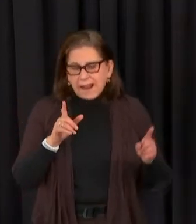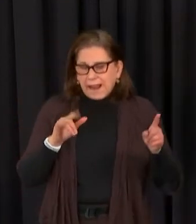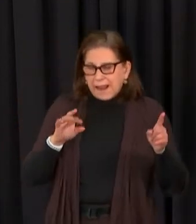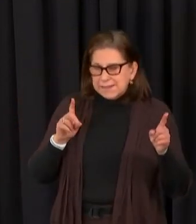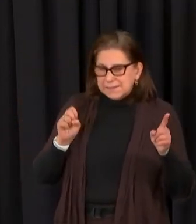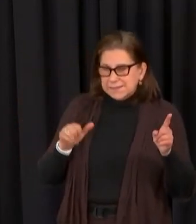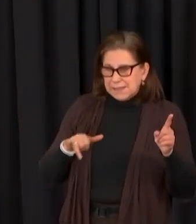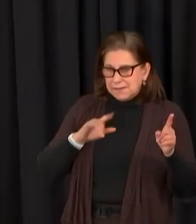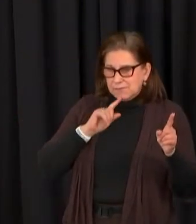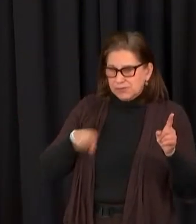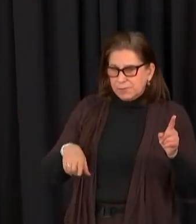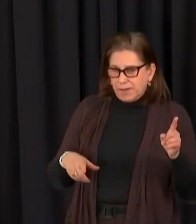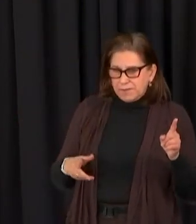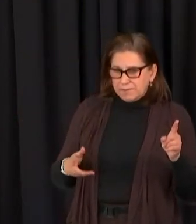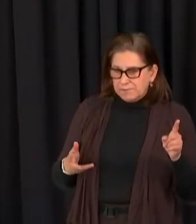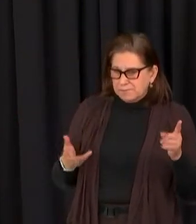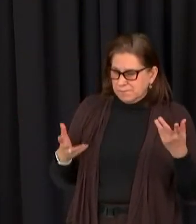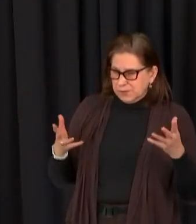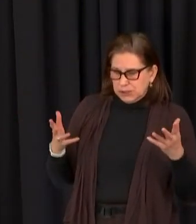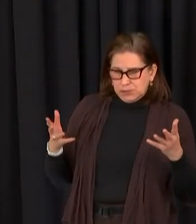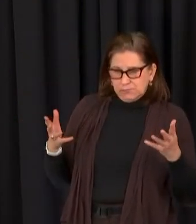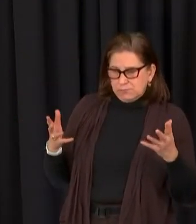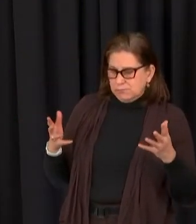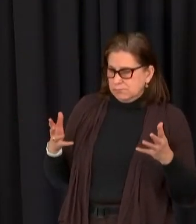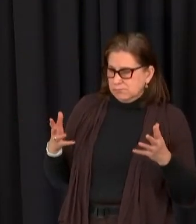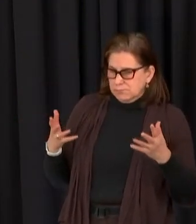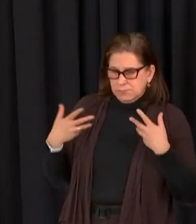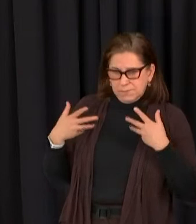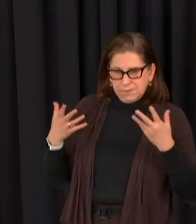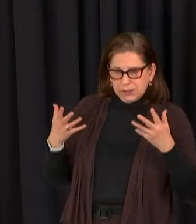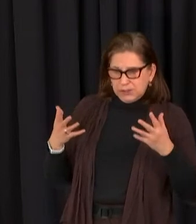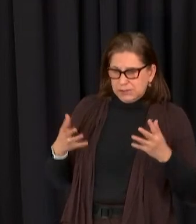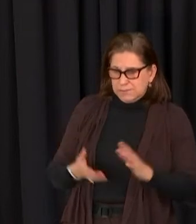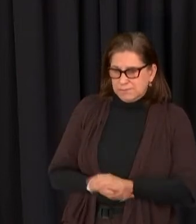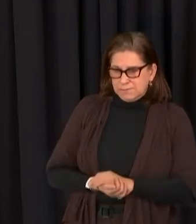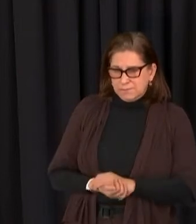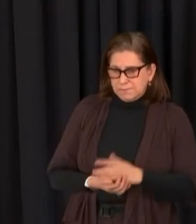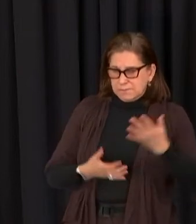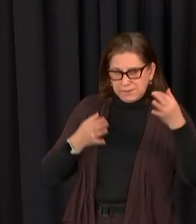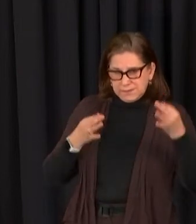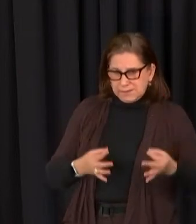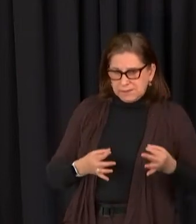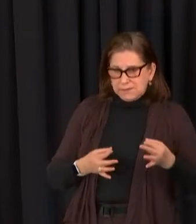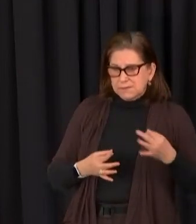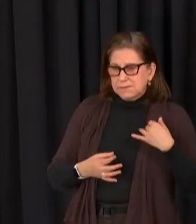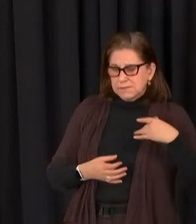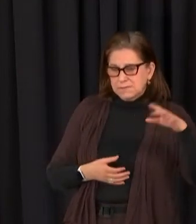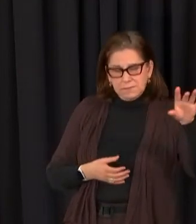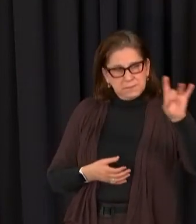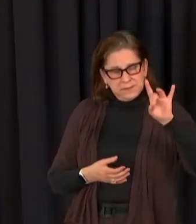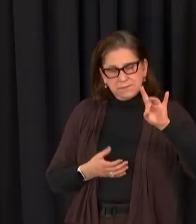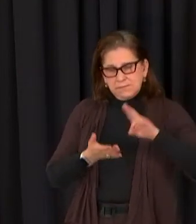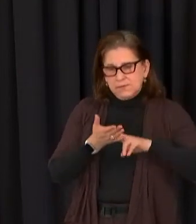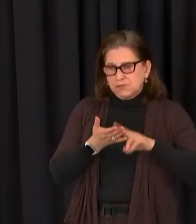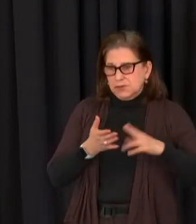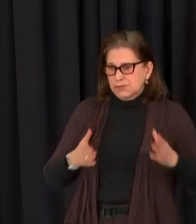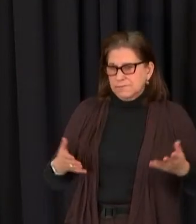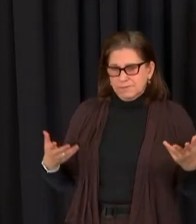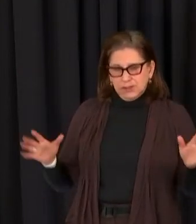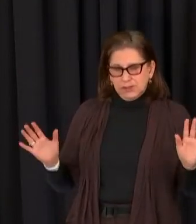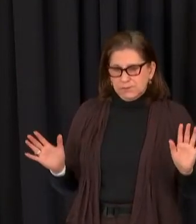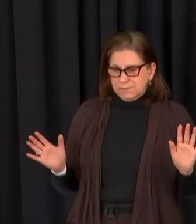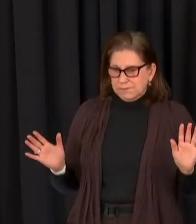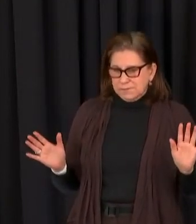product, and when we were assured of that, we made a decision. I don't know that is too unusual in